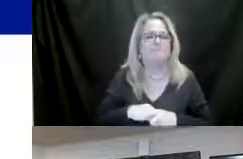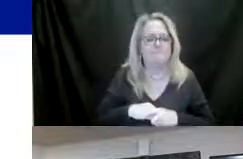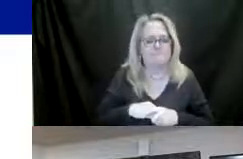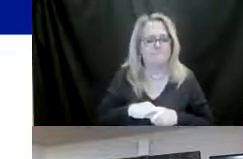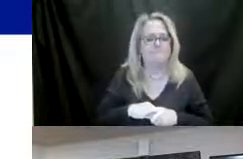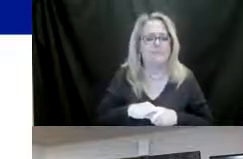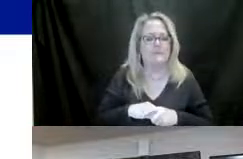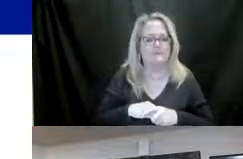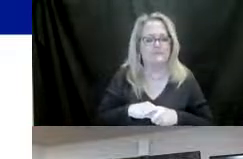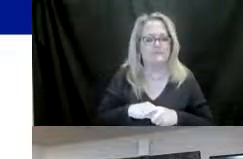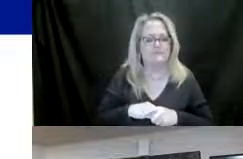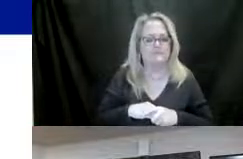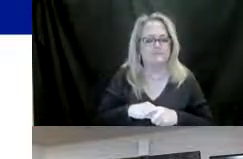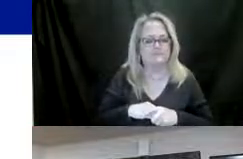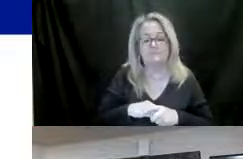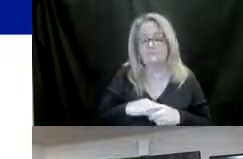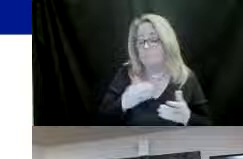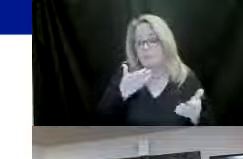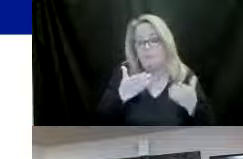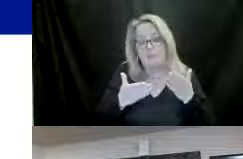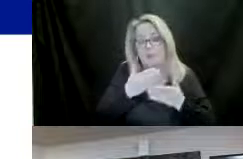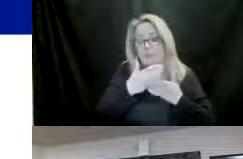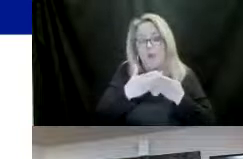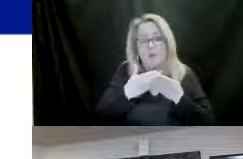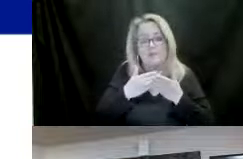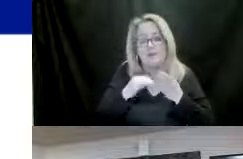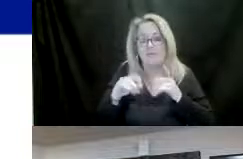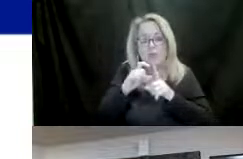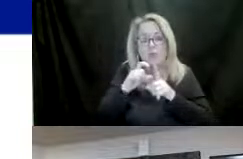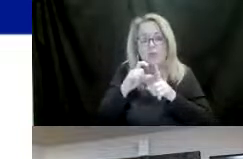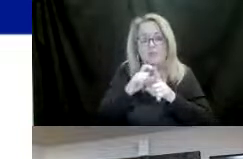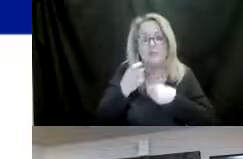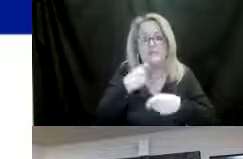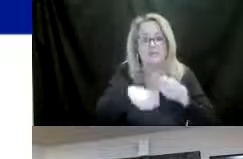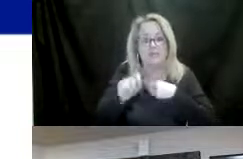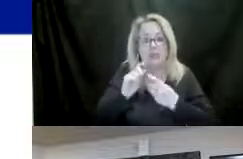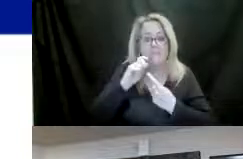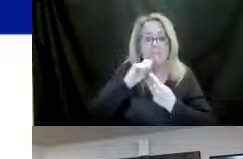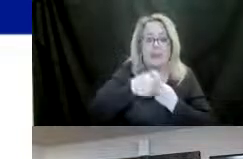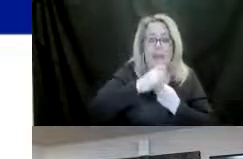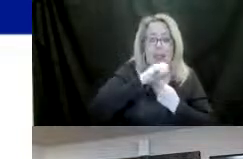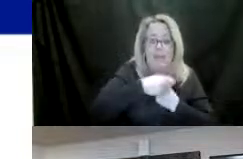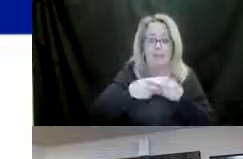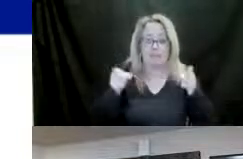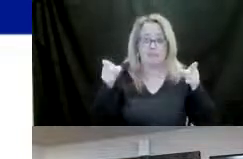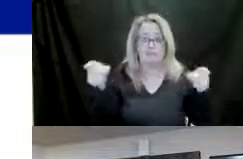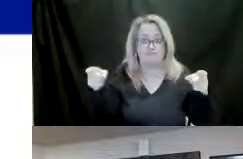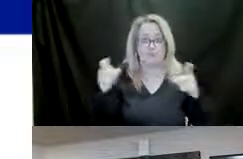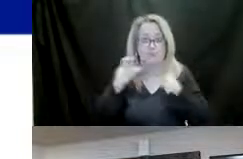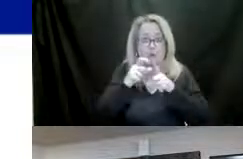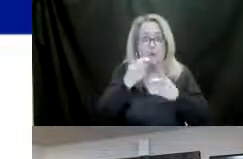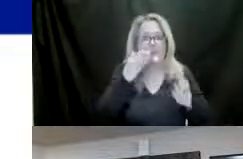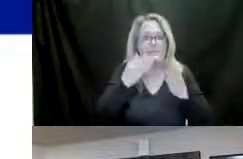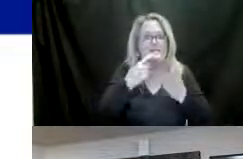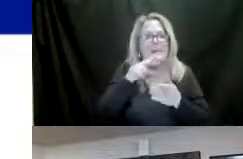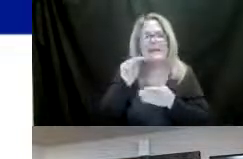And so it may be parts of words too, like instead of a banana, which is a big mouthful, they may say